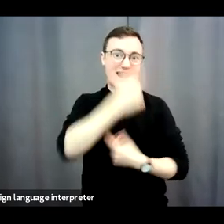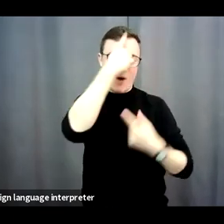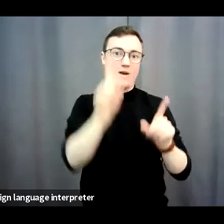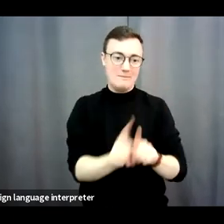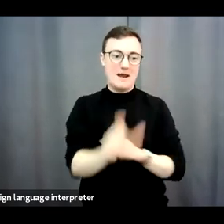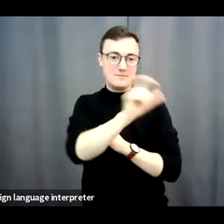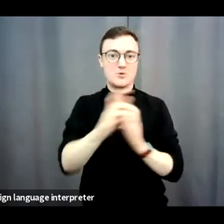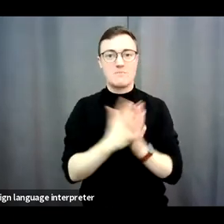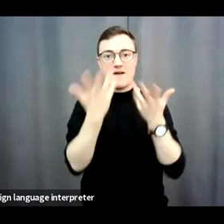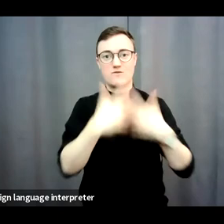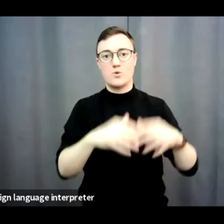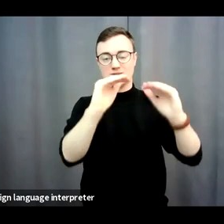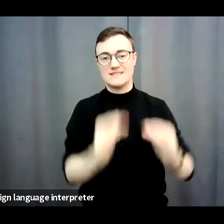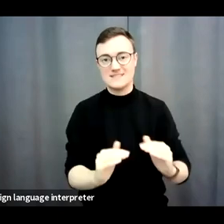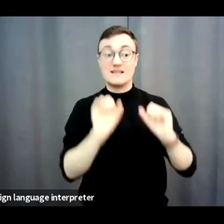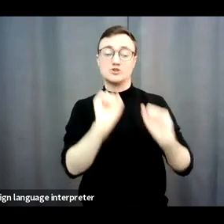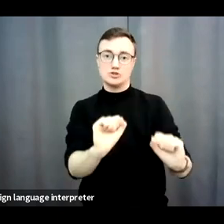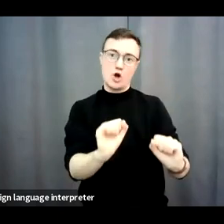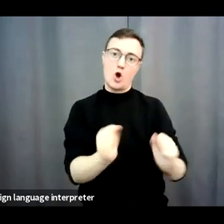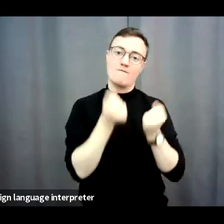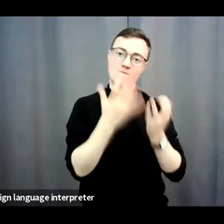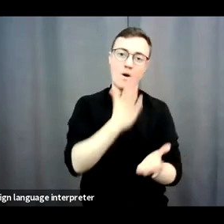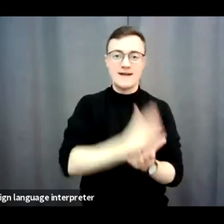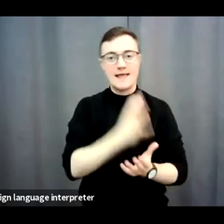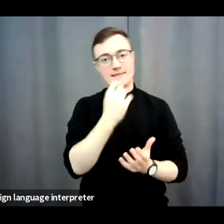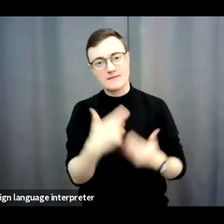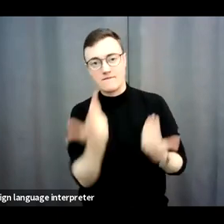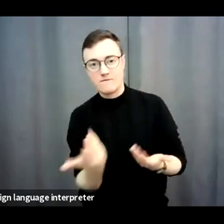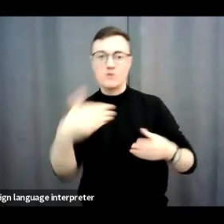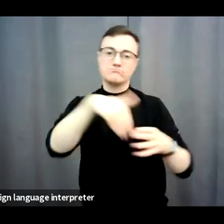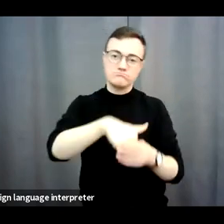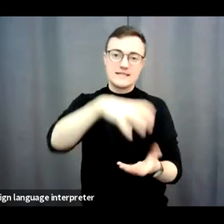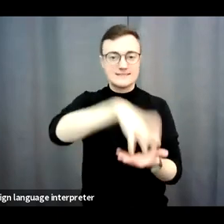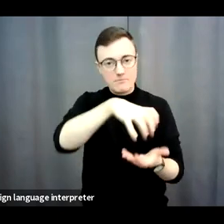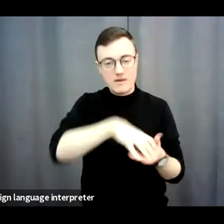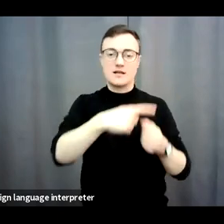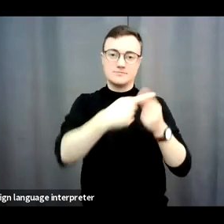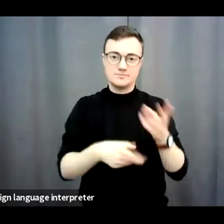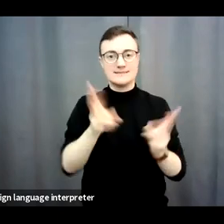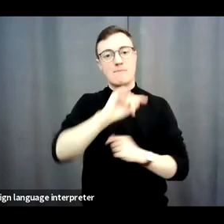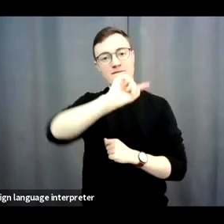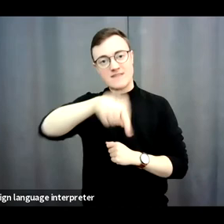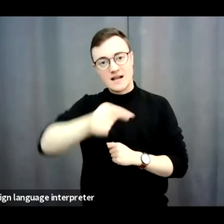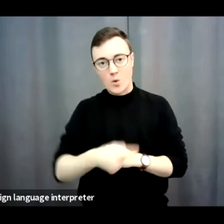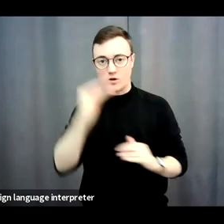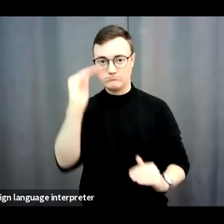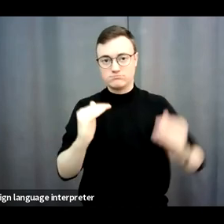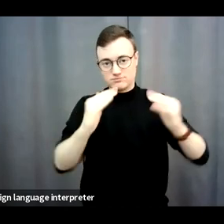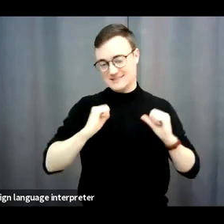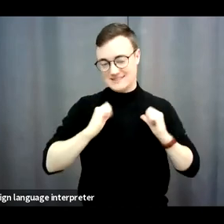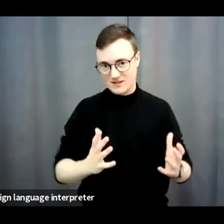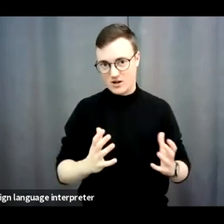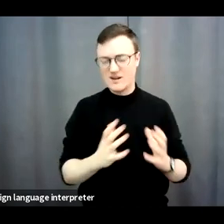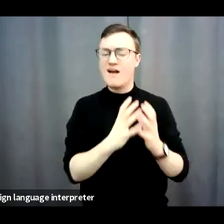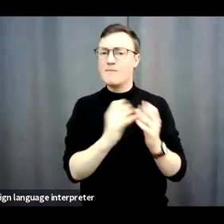people with disabilities should be able to participate in society. But often it leads to